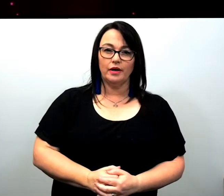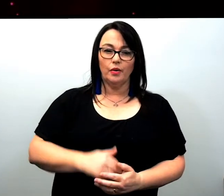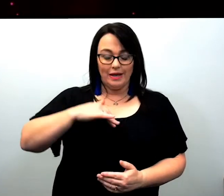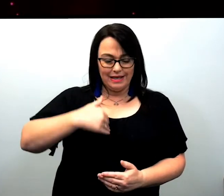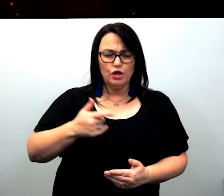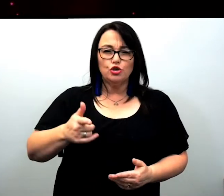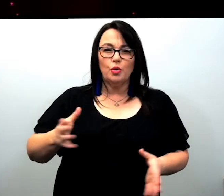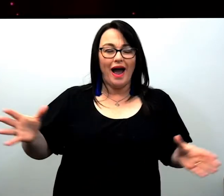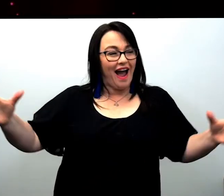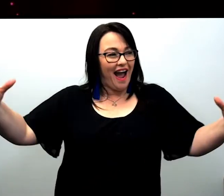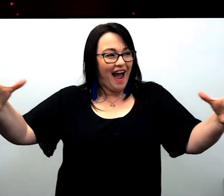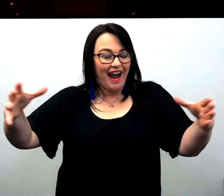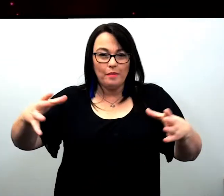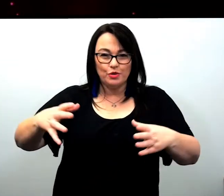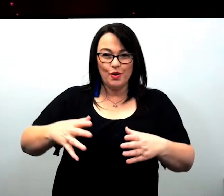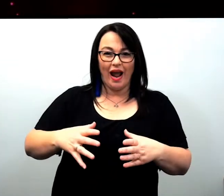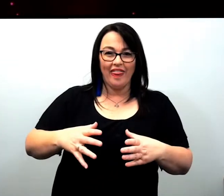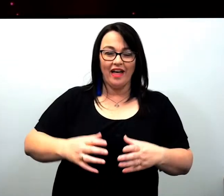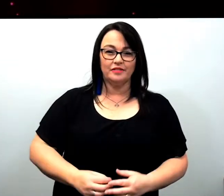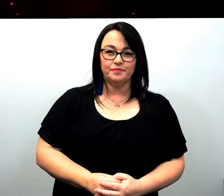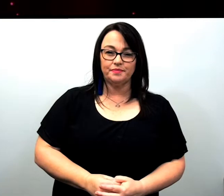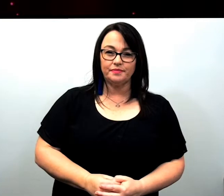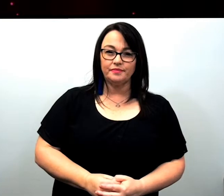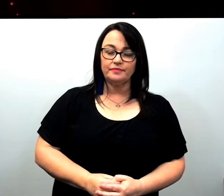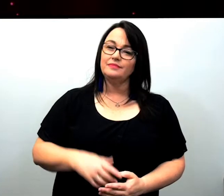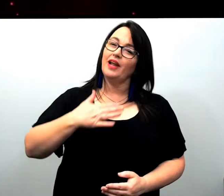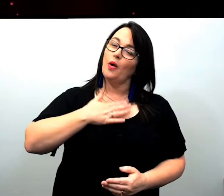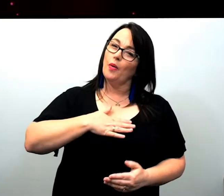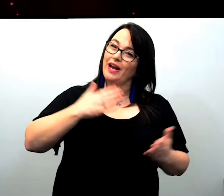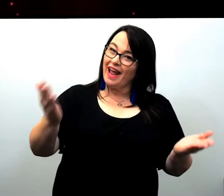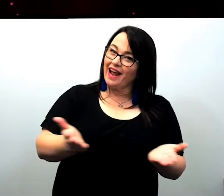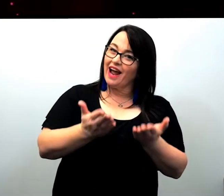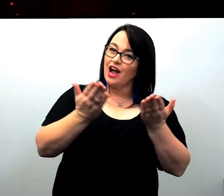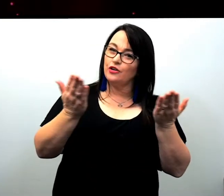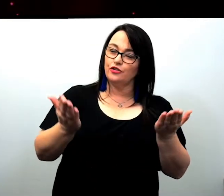together. And I want to encourage you,